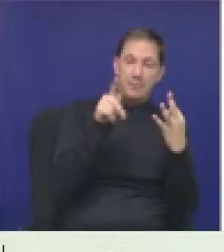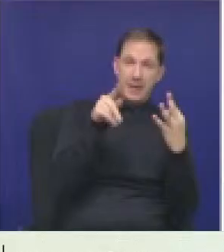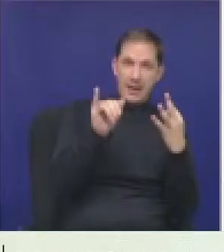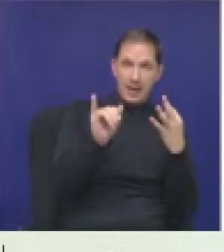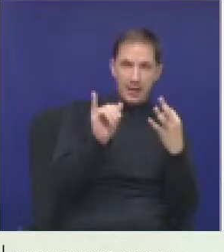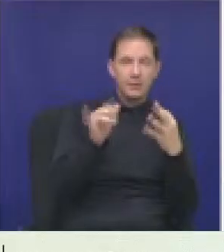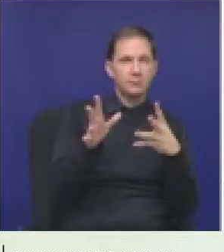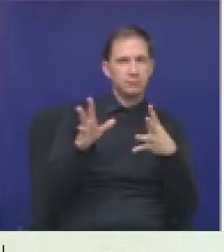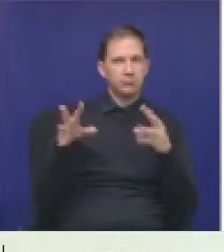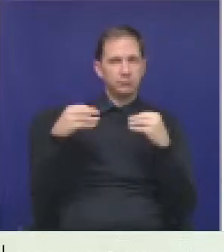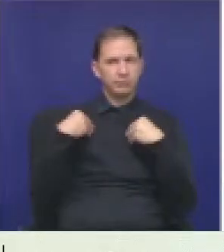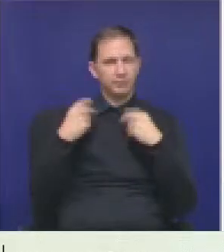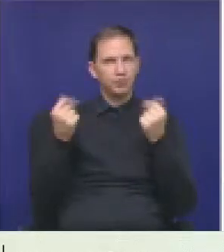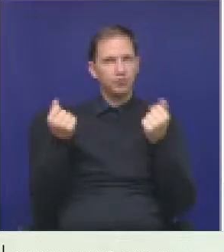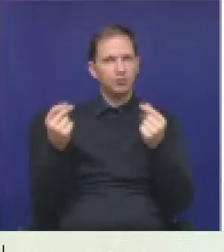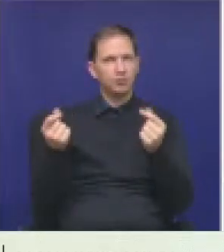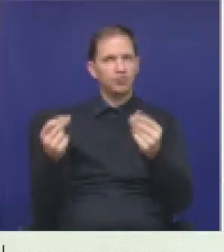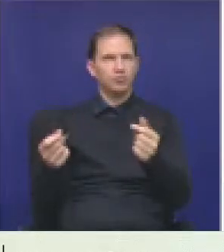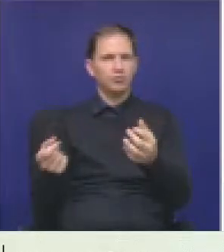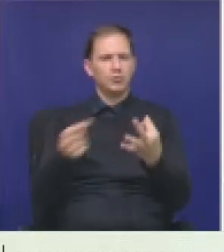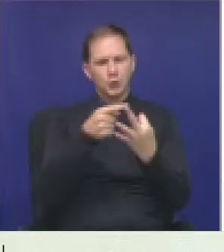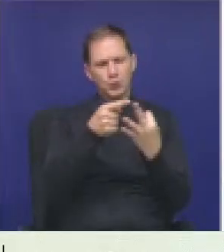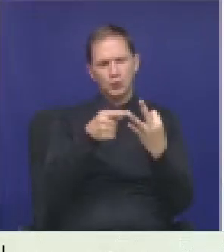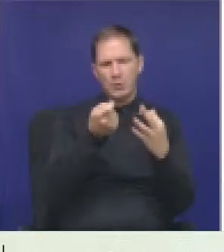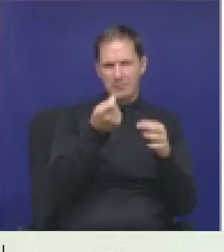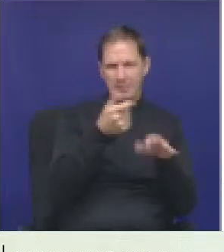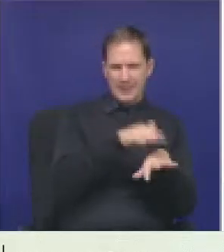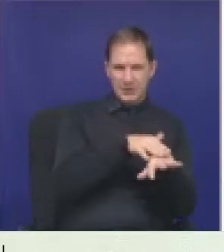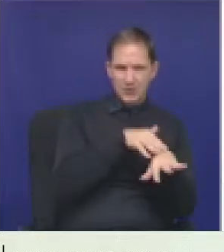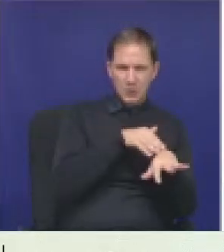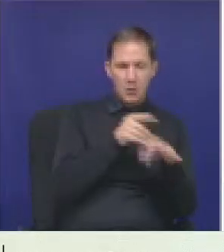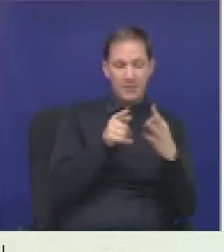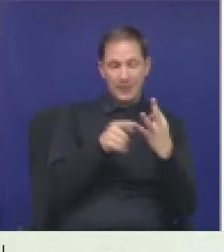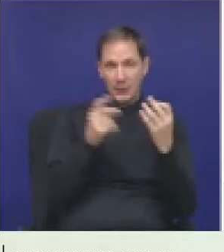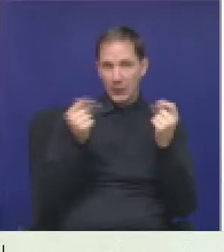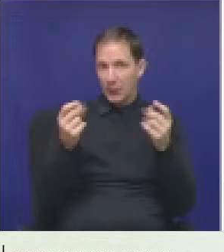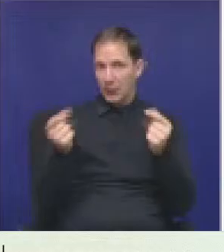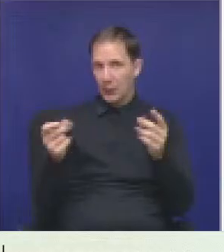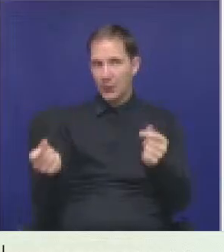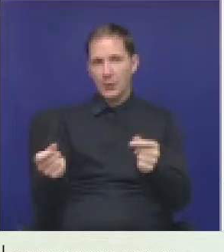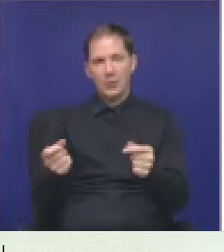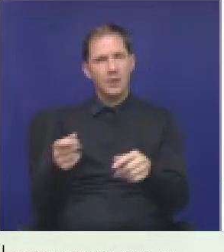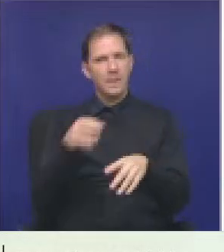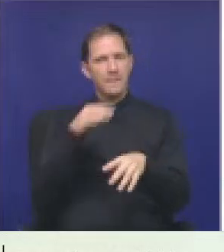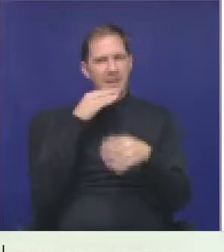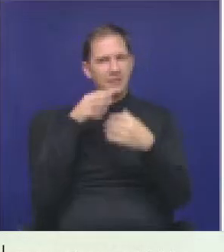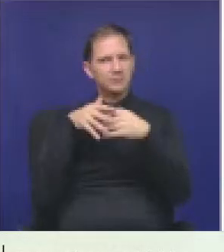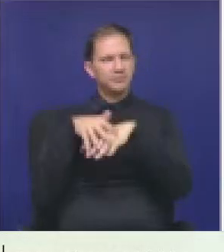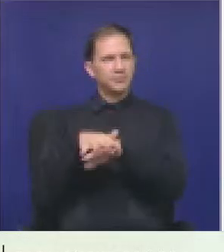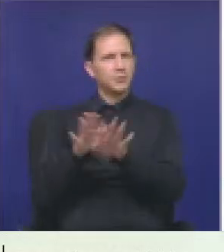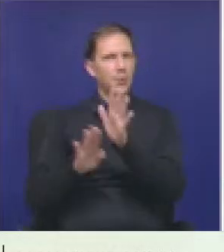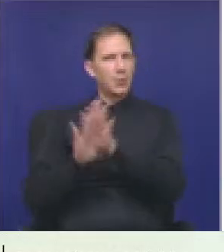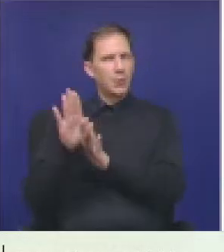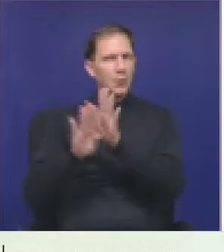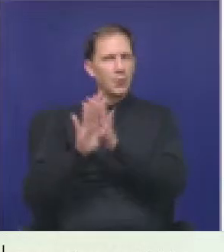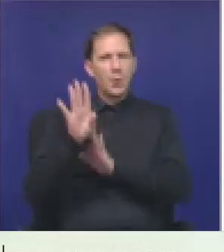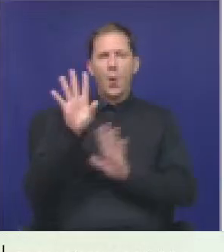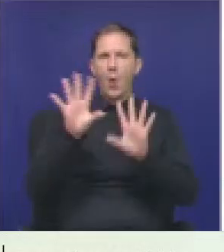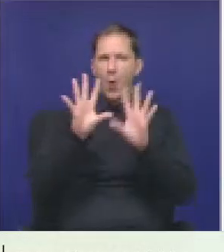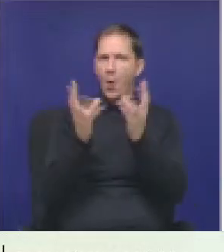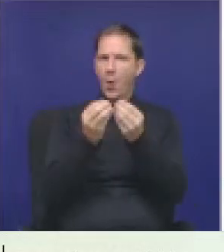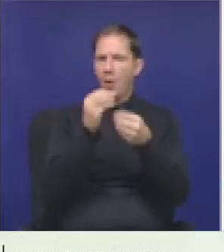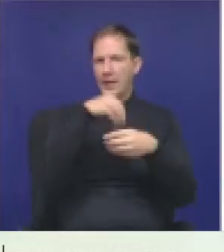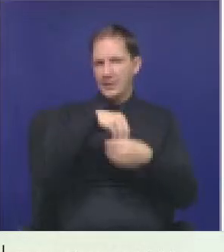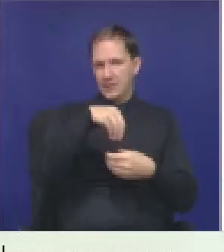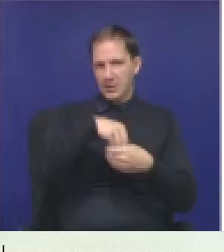collection costs. This groundbreaking effort was fully supported by technology, with all systems and applications developed internally.